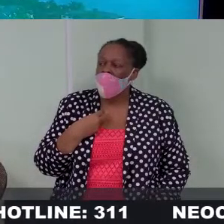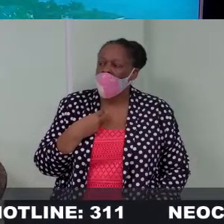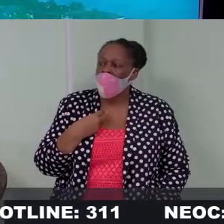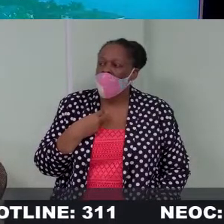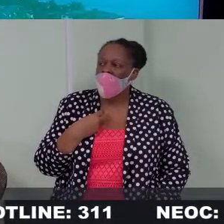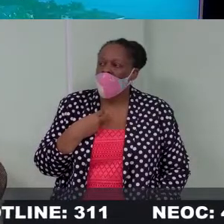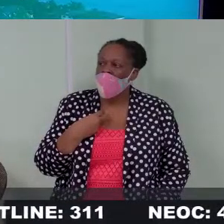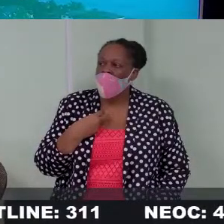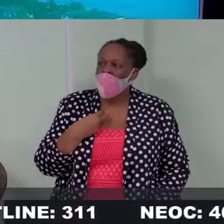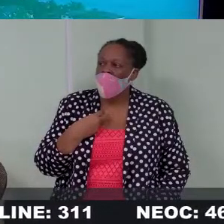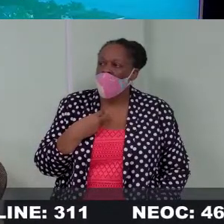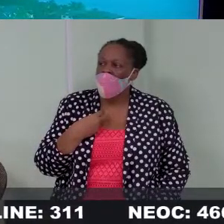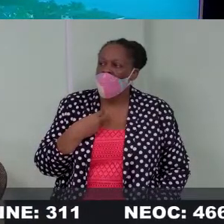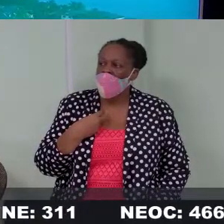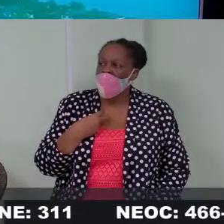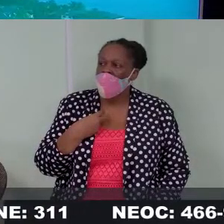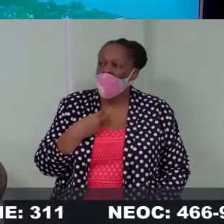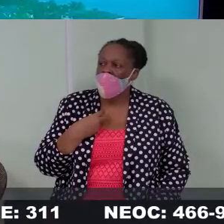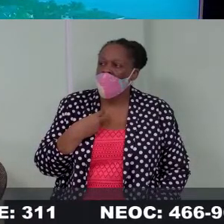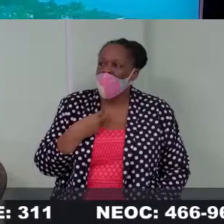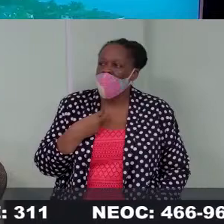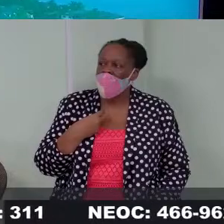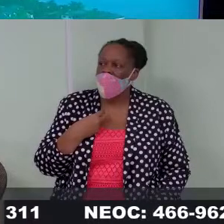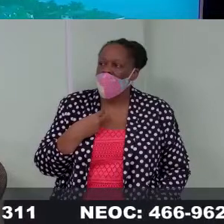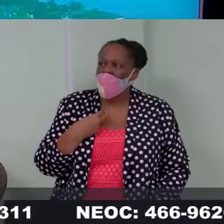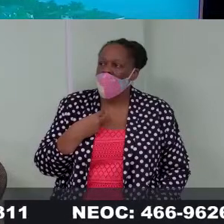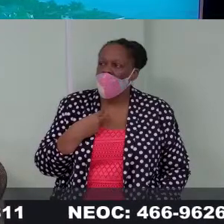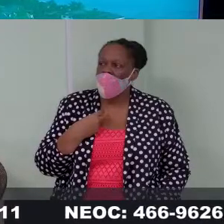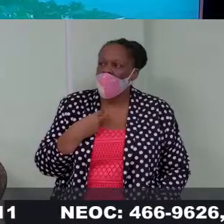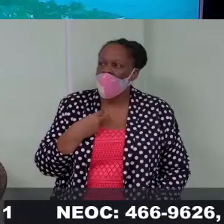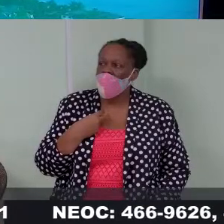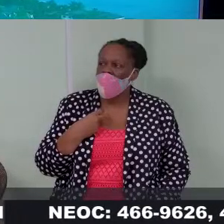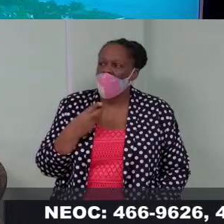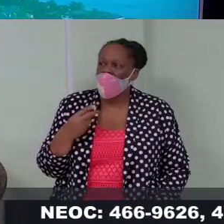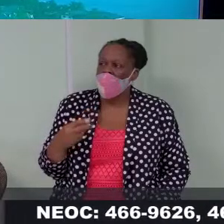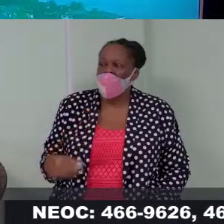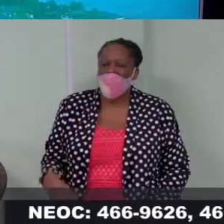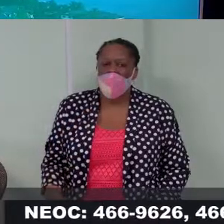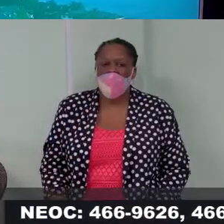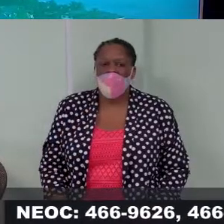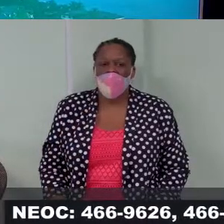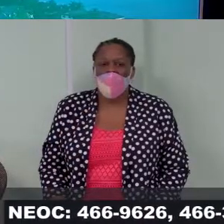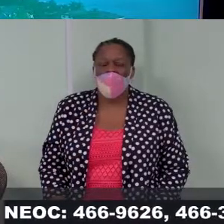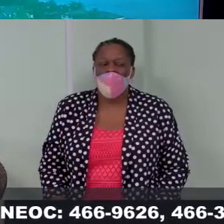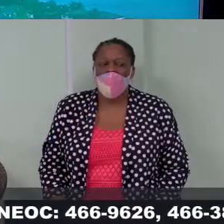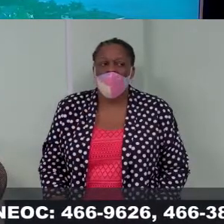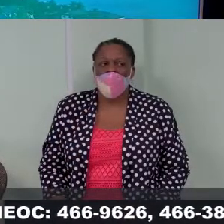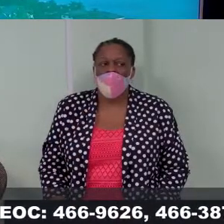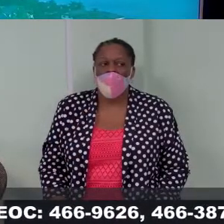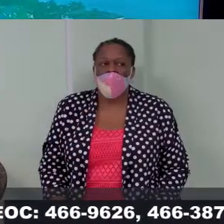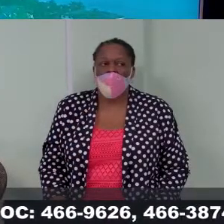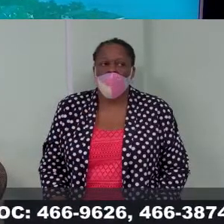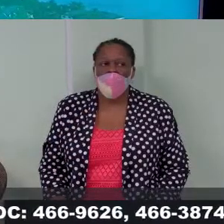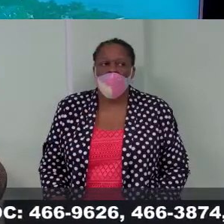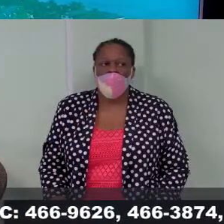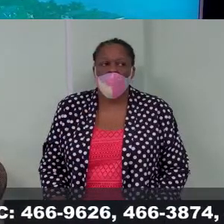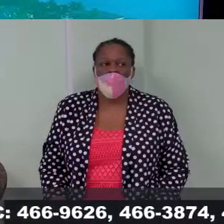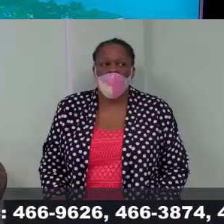departure time 3 days later, still had not received the test results?